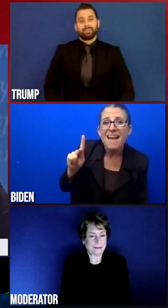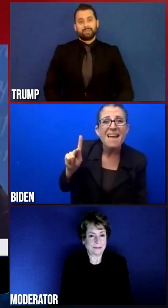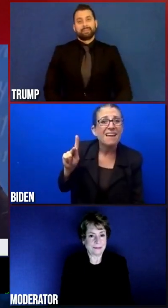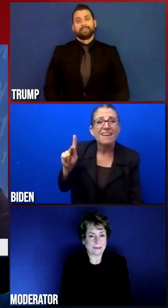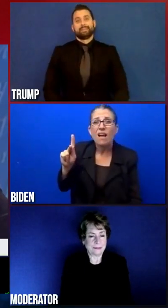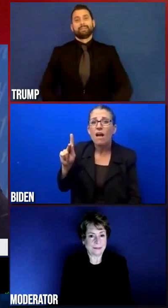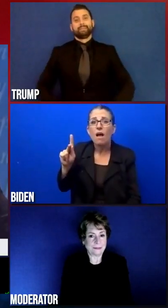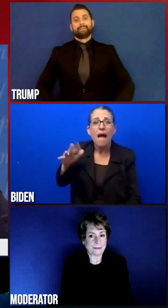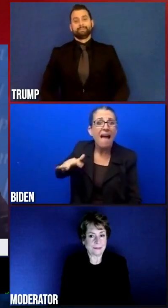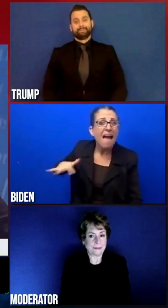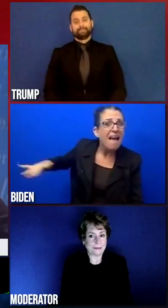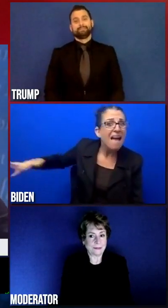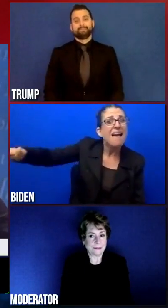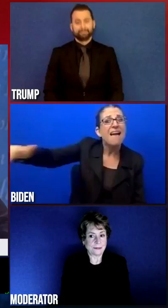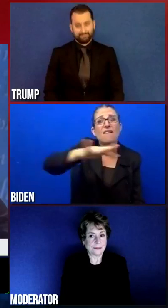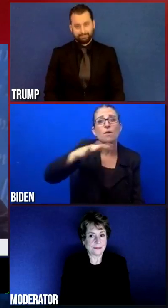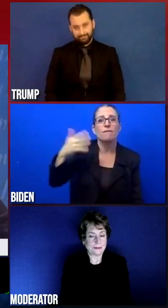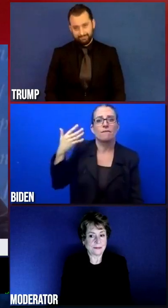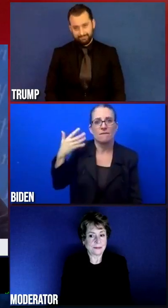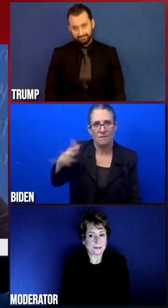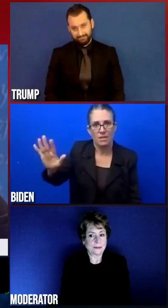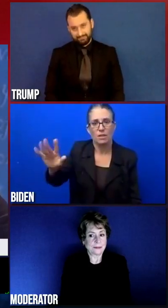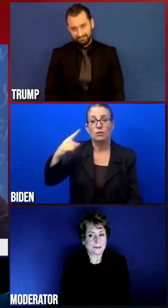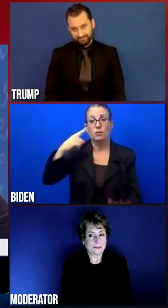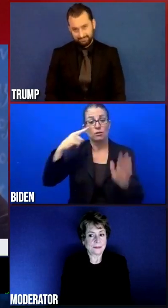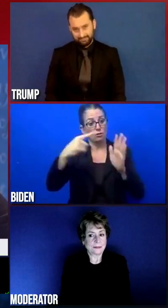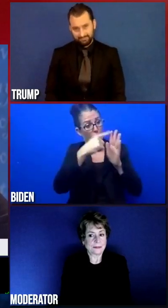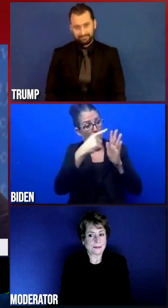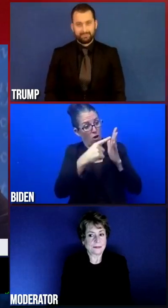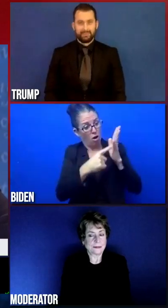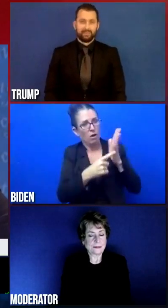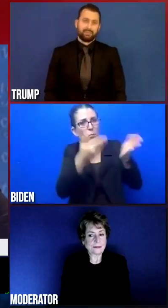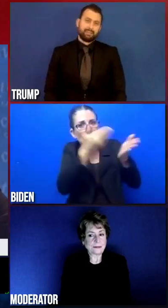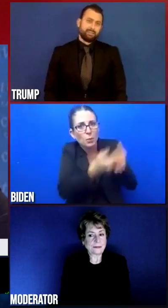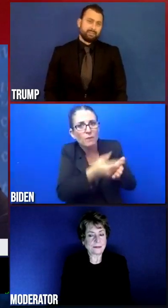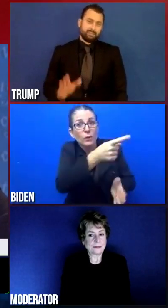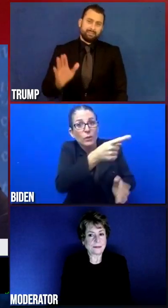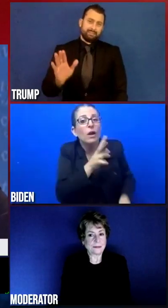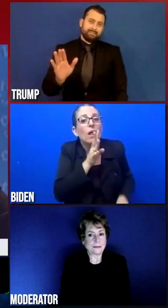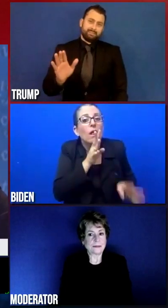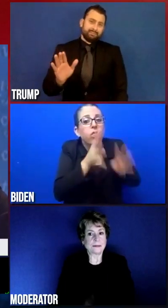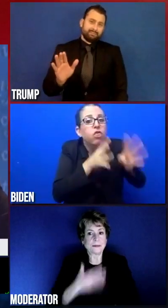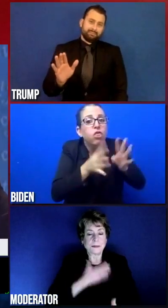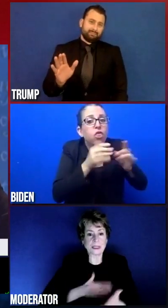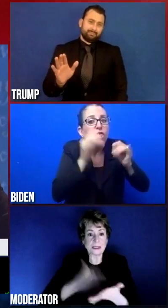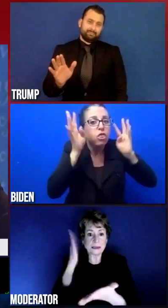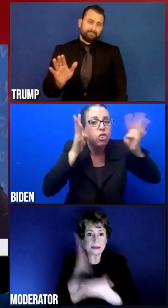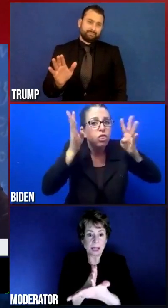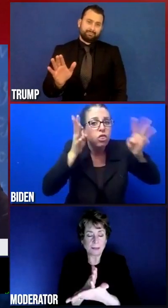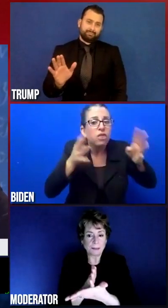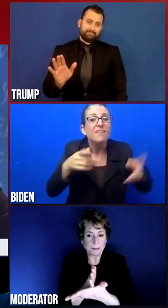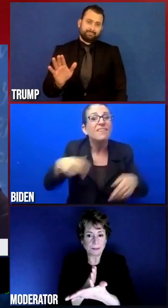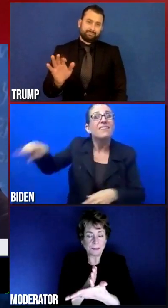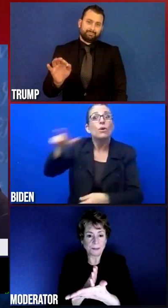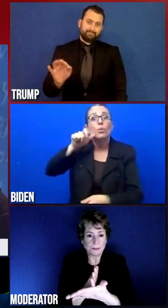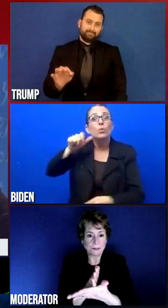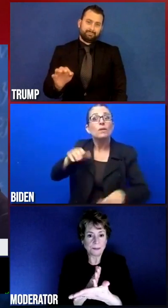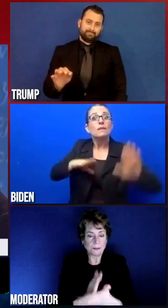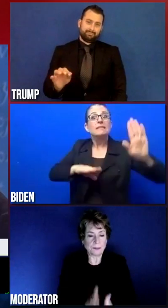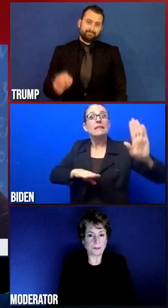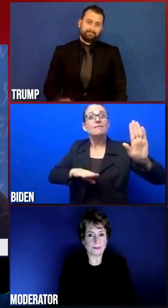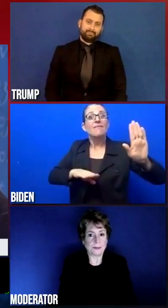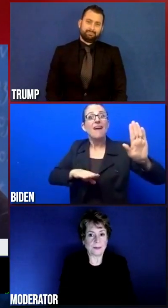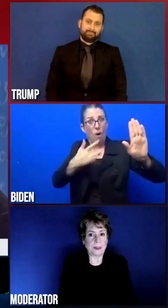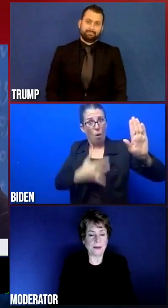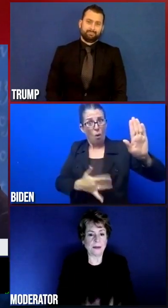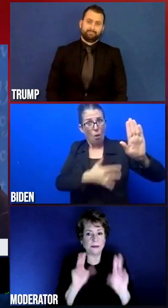discredited. Matter of fact, even the President, people who testified under oath. So let me ask you this, Joe. No, go ahead, Mr. I'm listening to